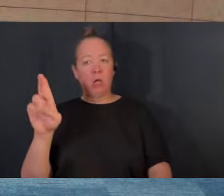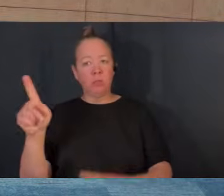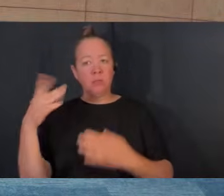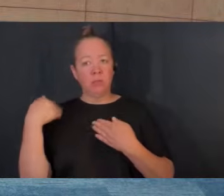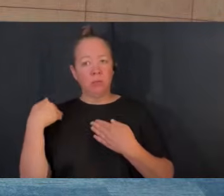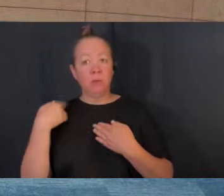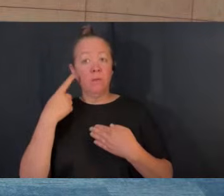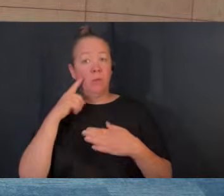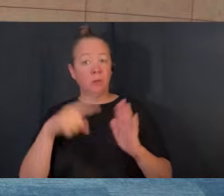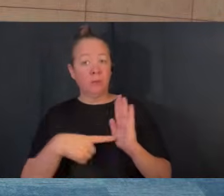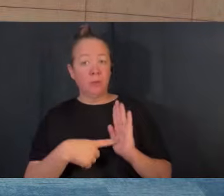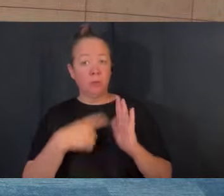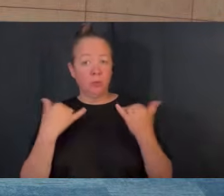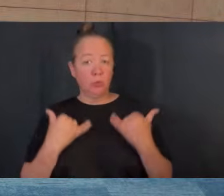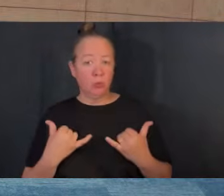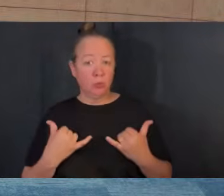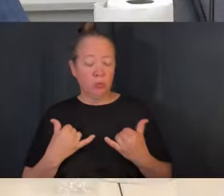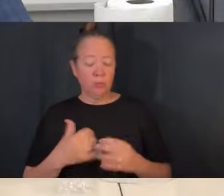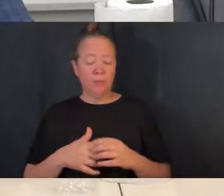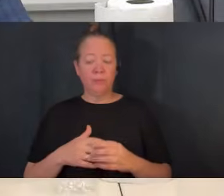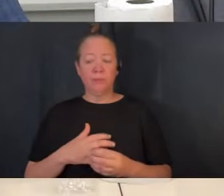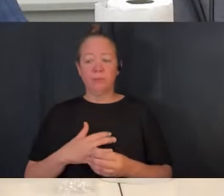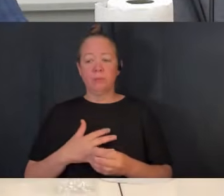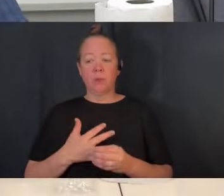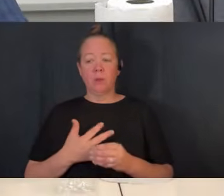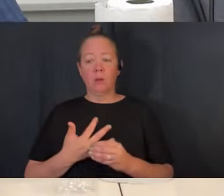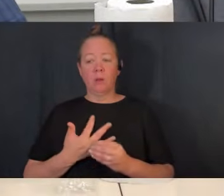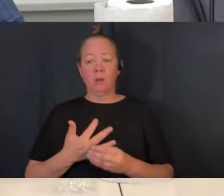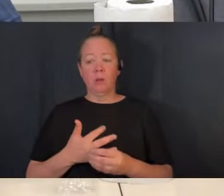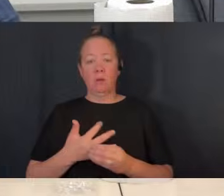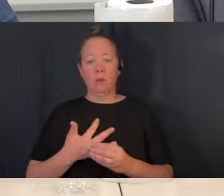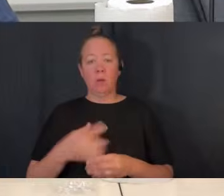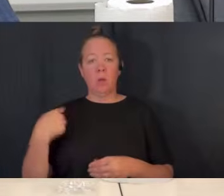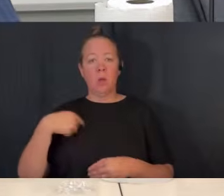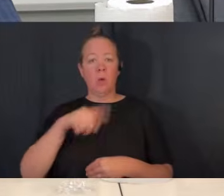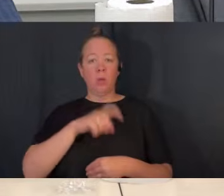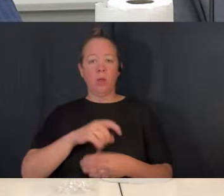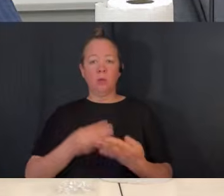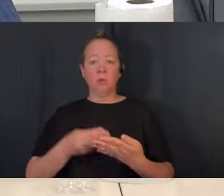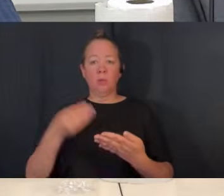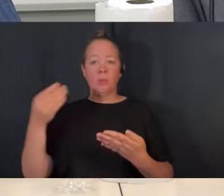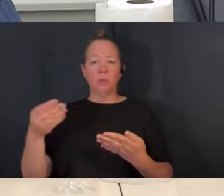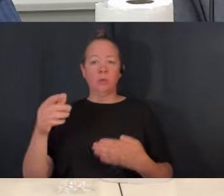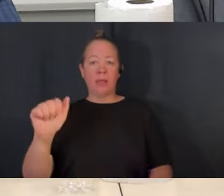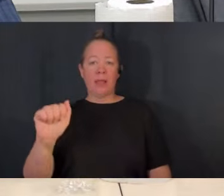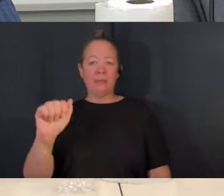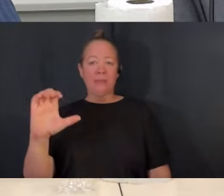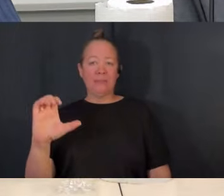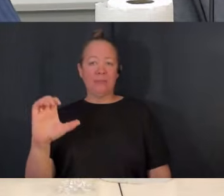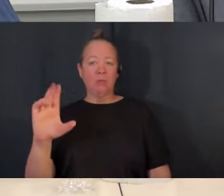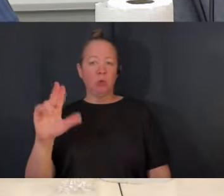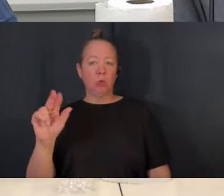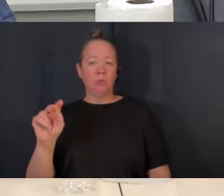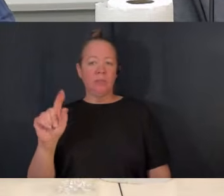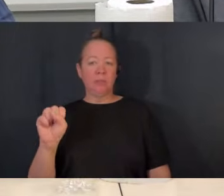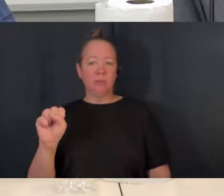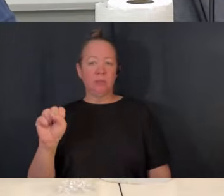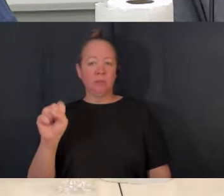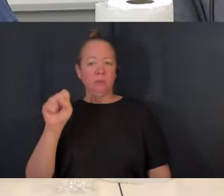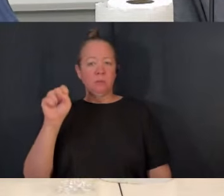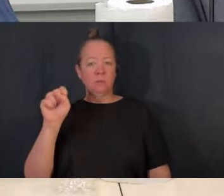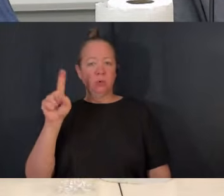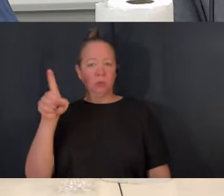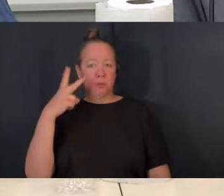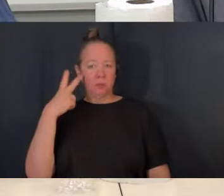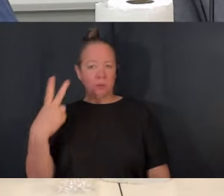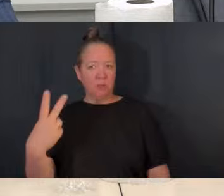today, we had to purchase these air conditioning units that you see because the air